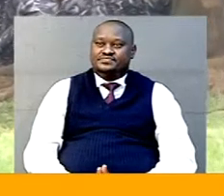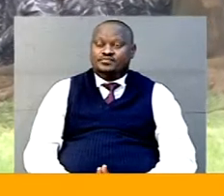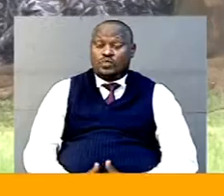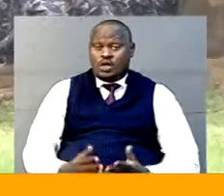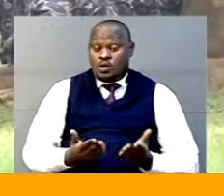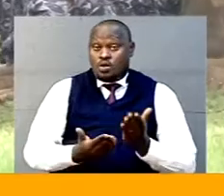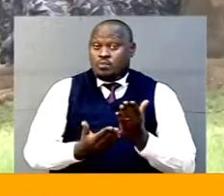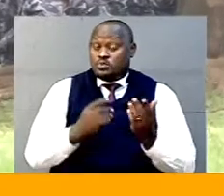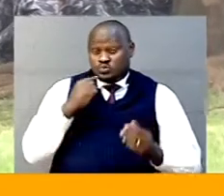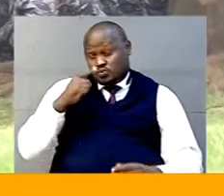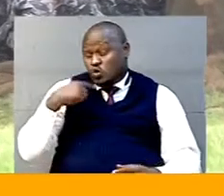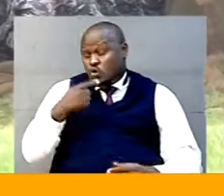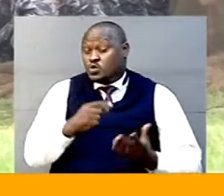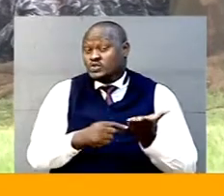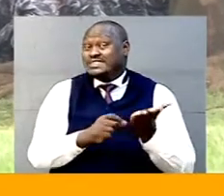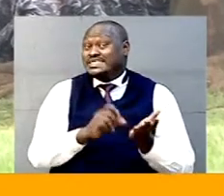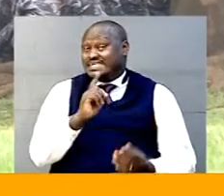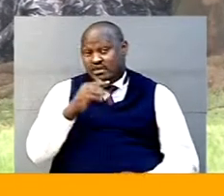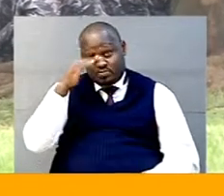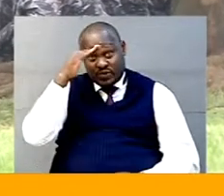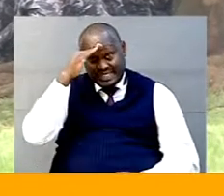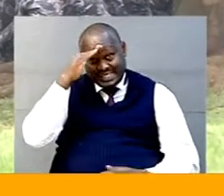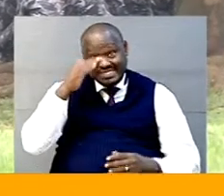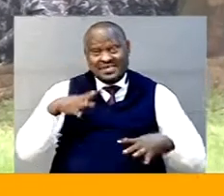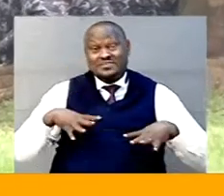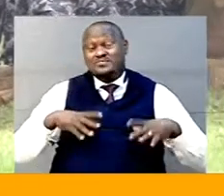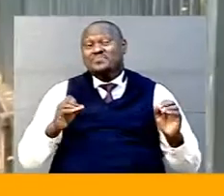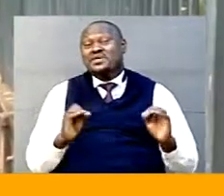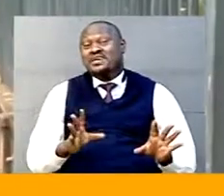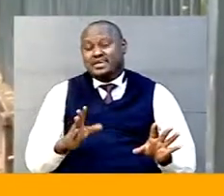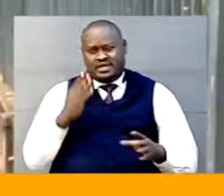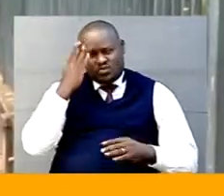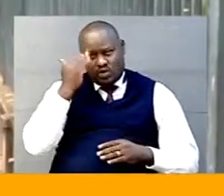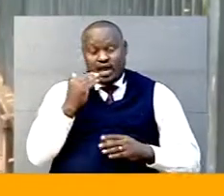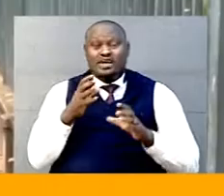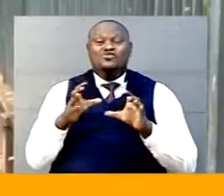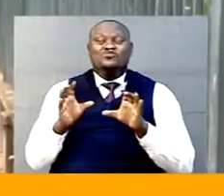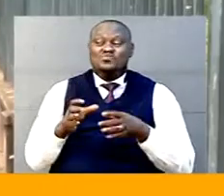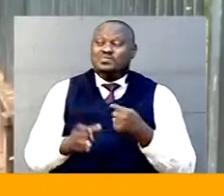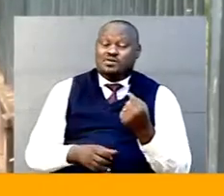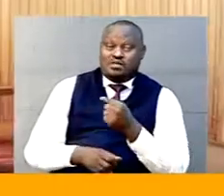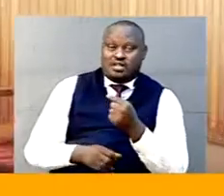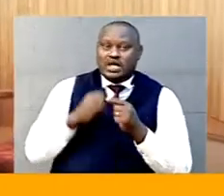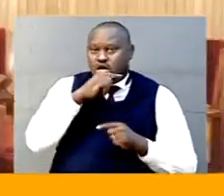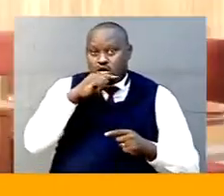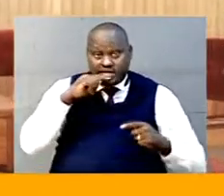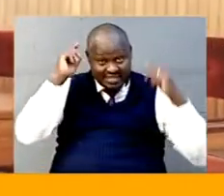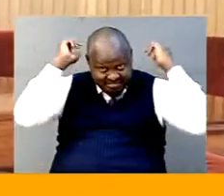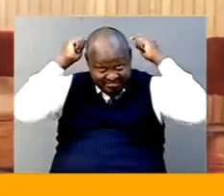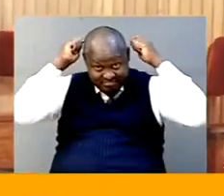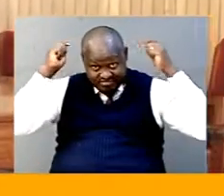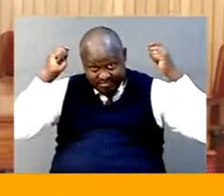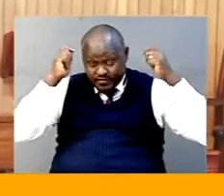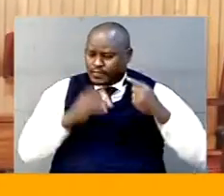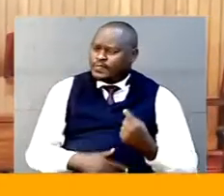Tuesday may be a busy day for police and anti-age limit MPs in Kampala. The legislators